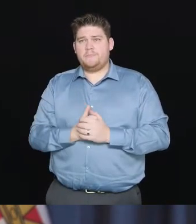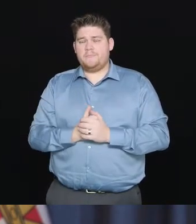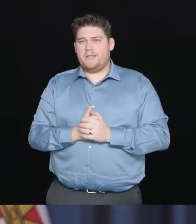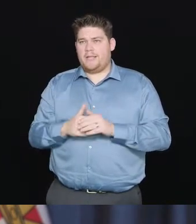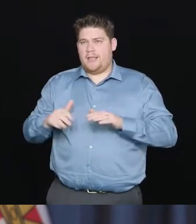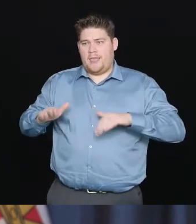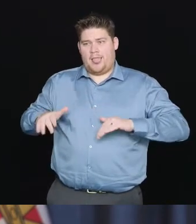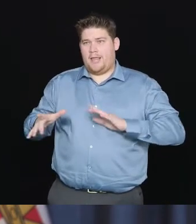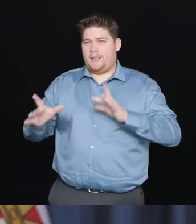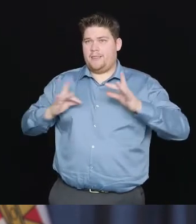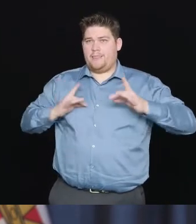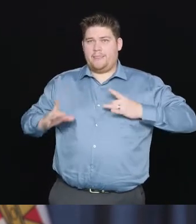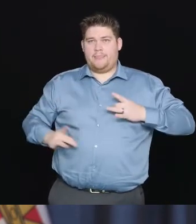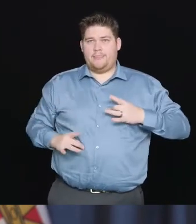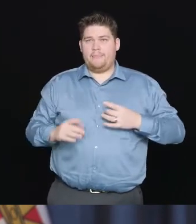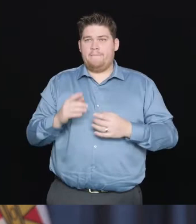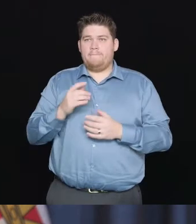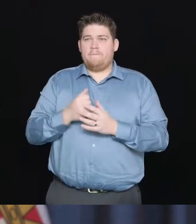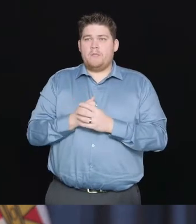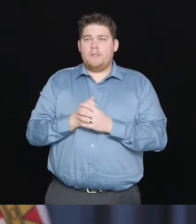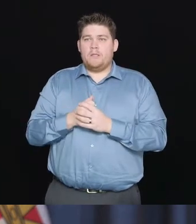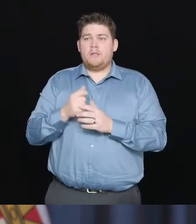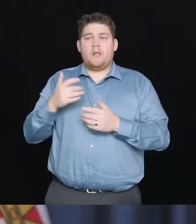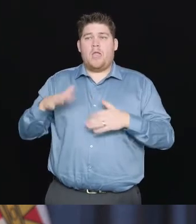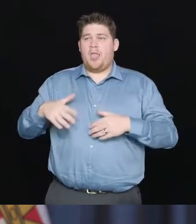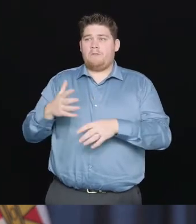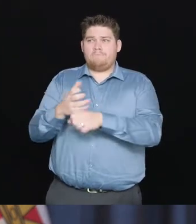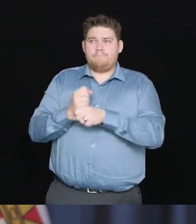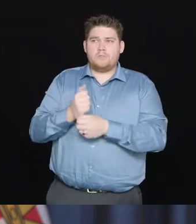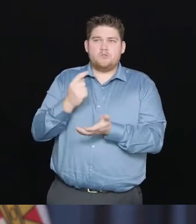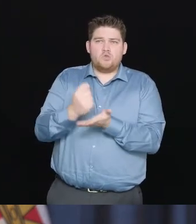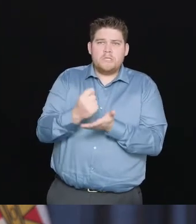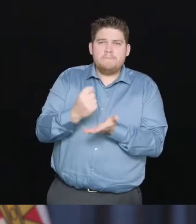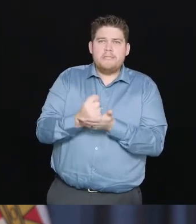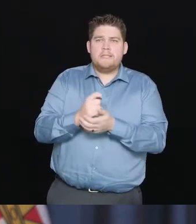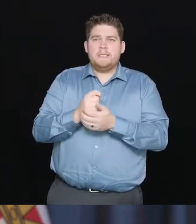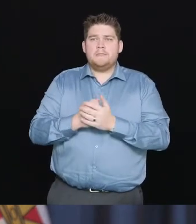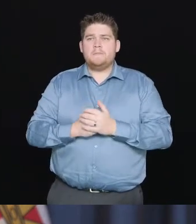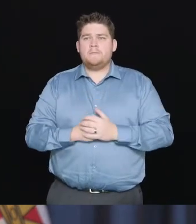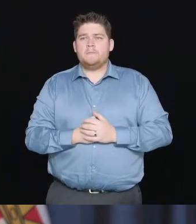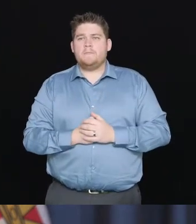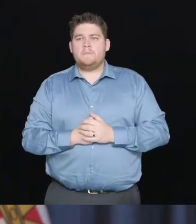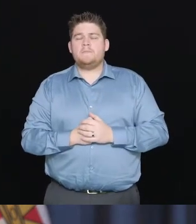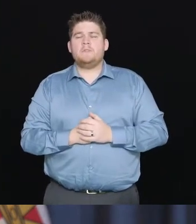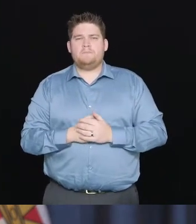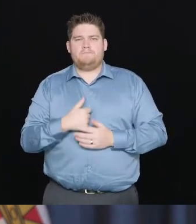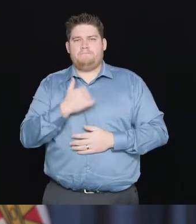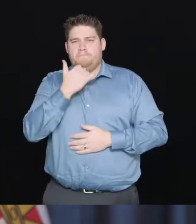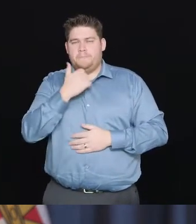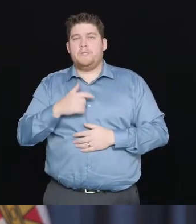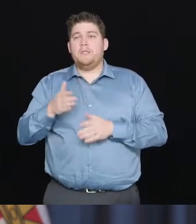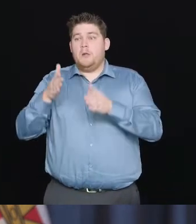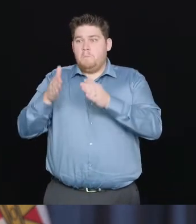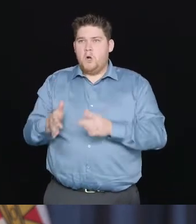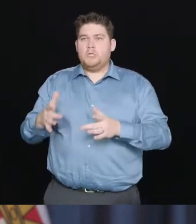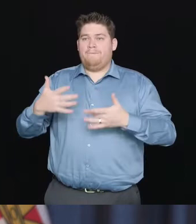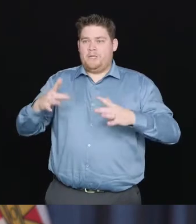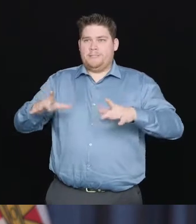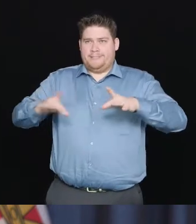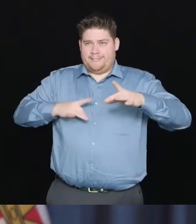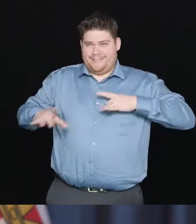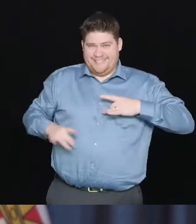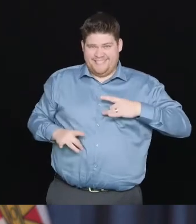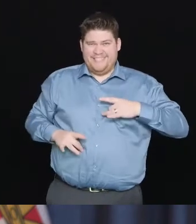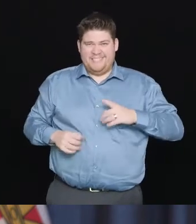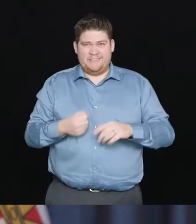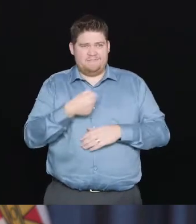It provides a number of options for opioid use disorder, provides guidance for ongoing patient support and voice contact during self-isolation, and for